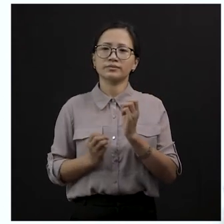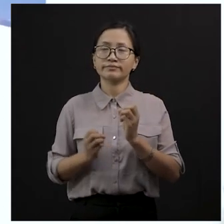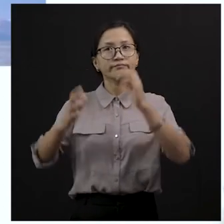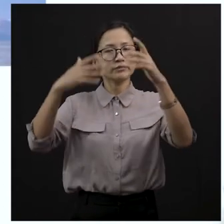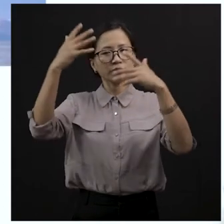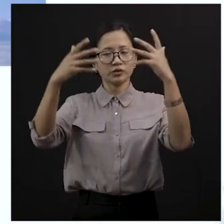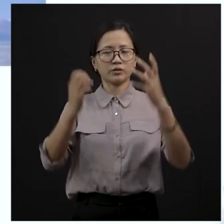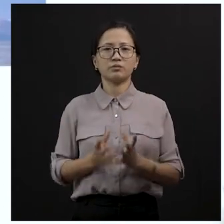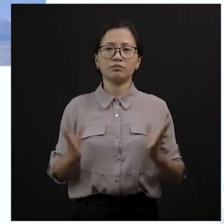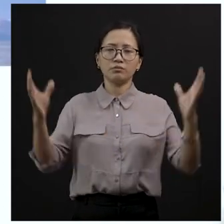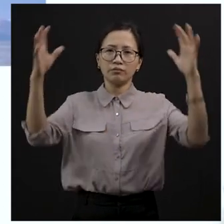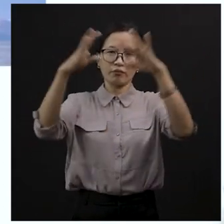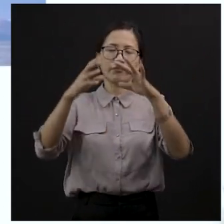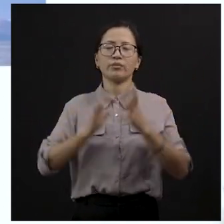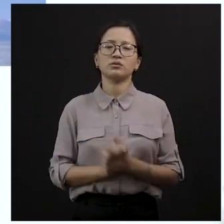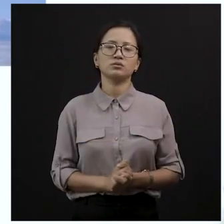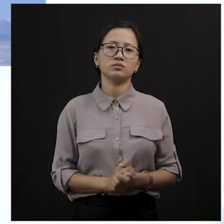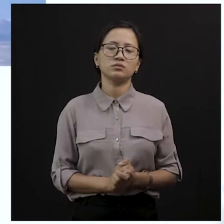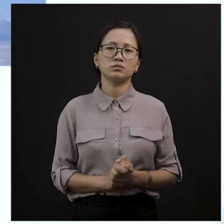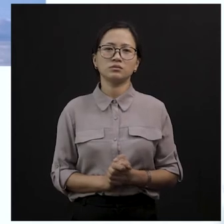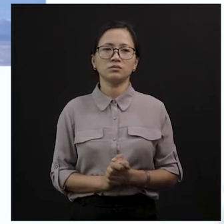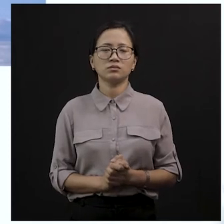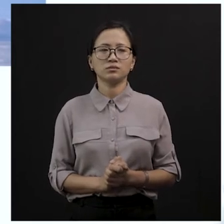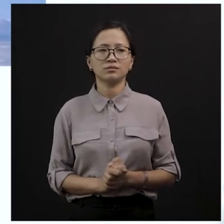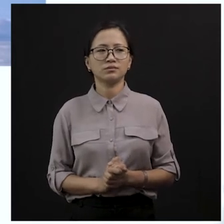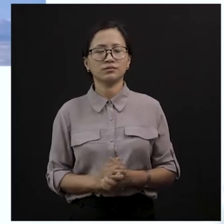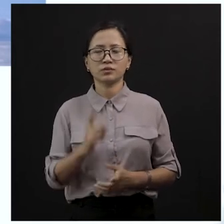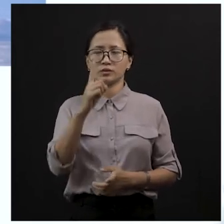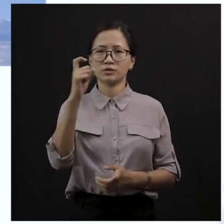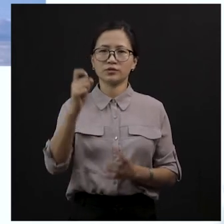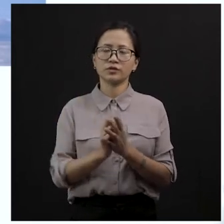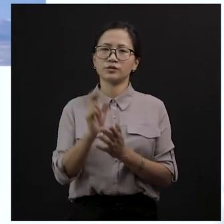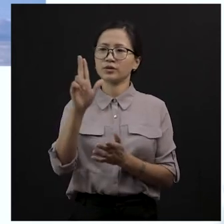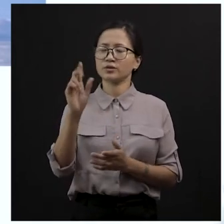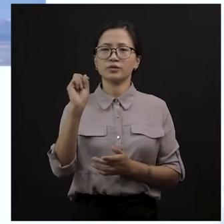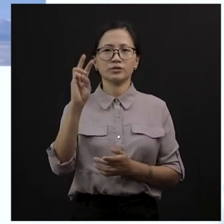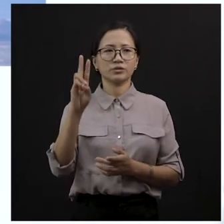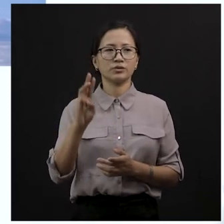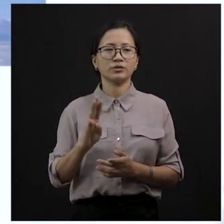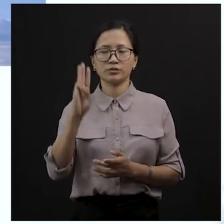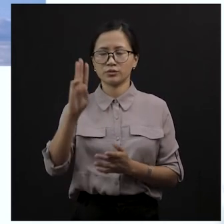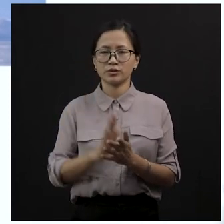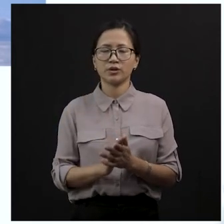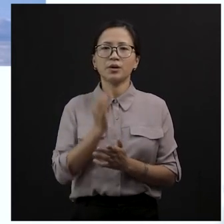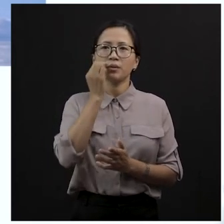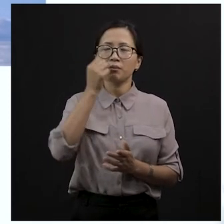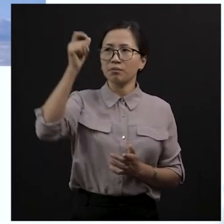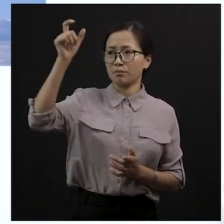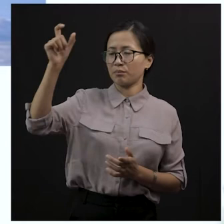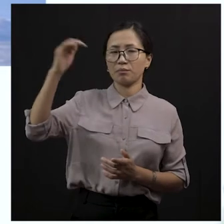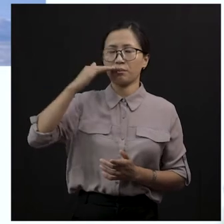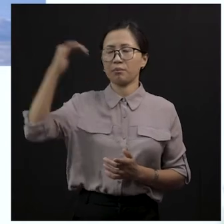started to fly, okay? And so in 1783, men flew for the first